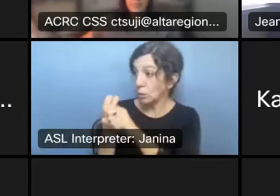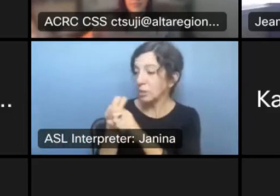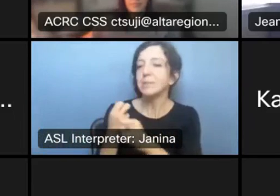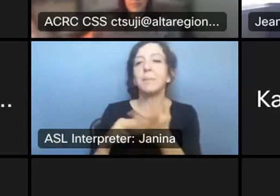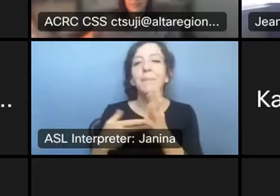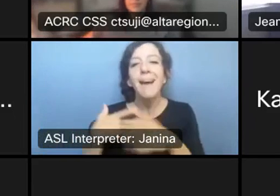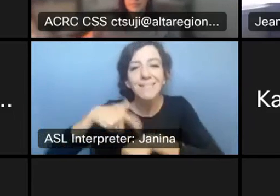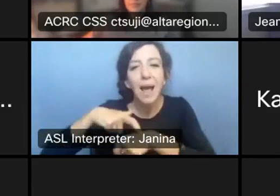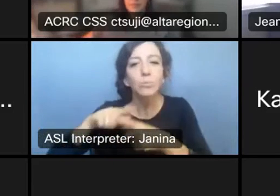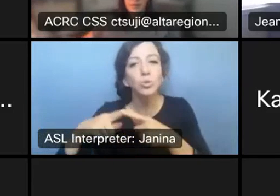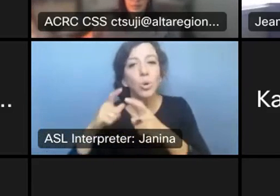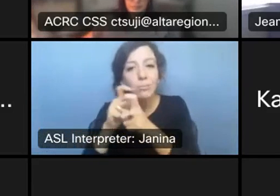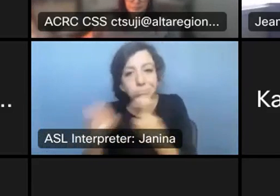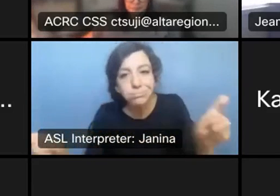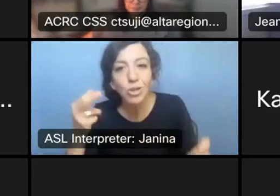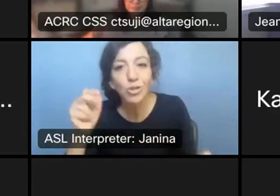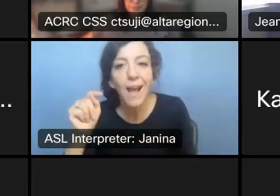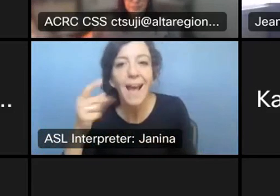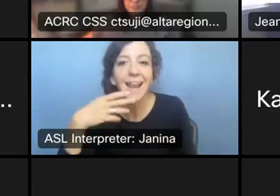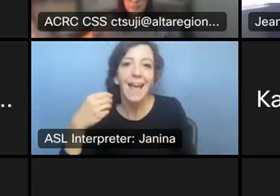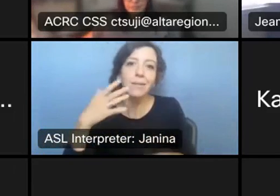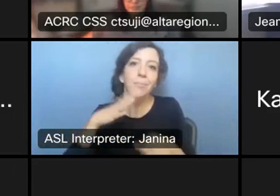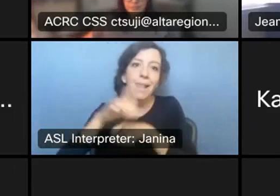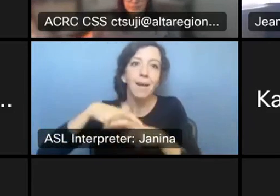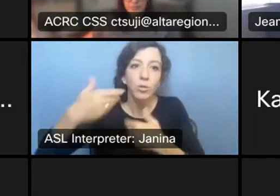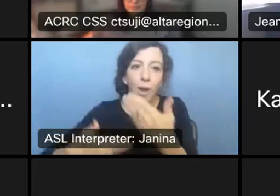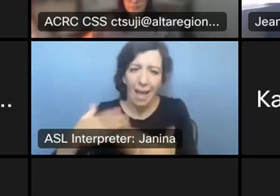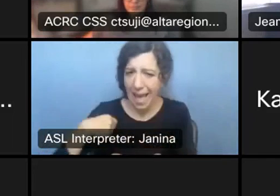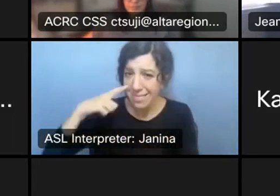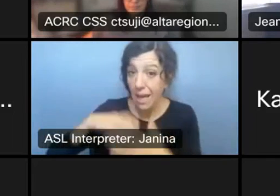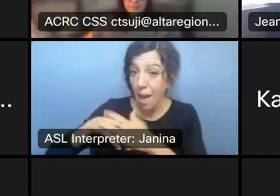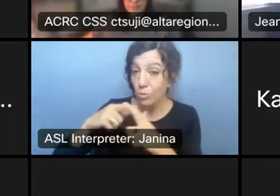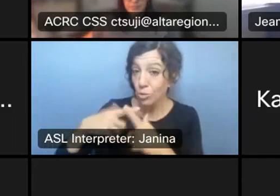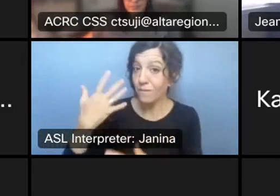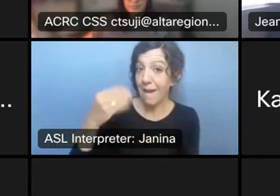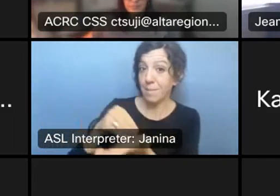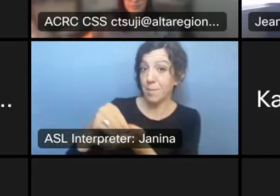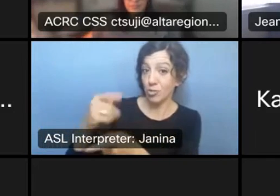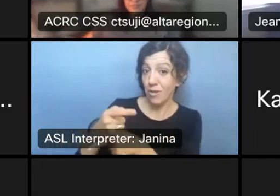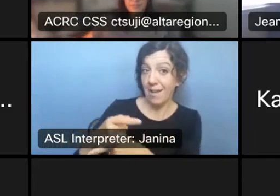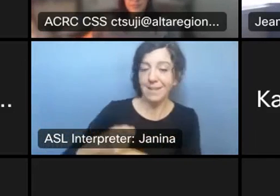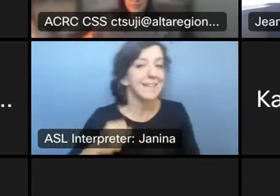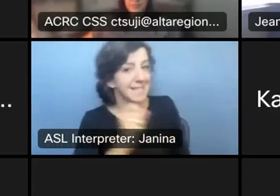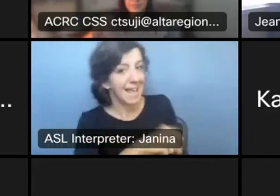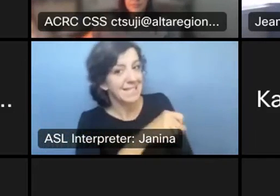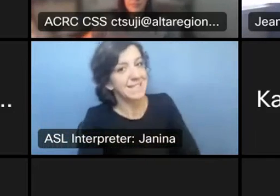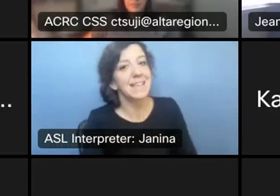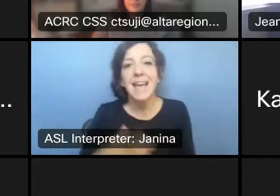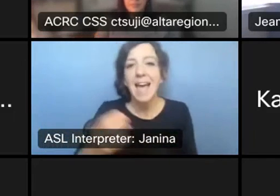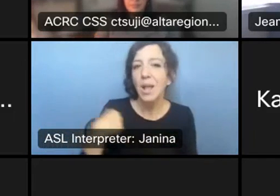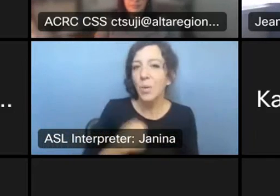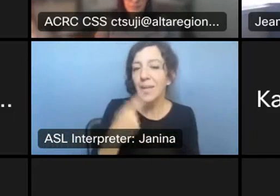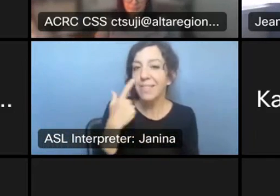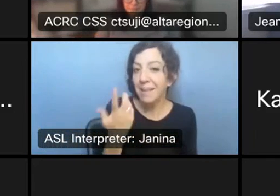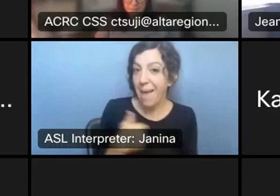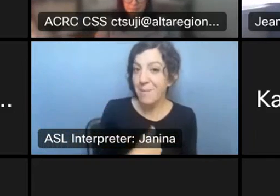So, and these are up to $5 million, right? We learned. Mhm. Yes. And we think we've even got a local provider that might We